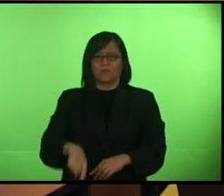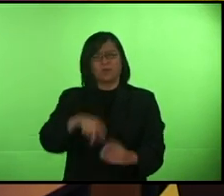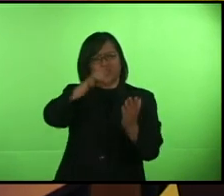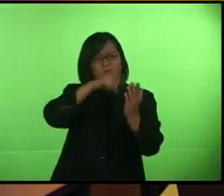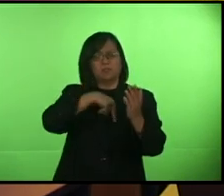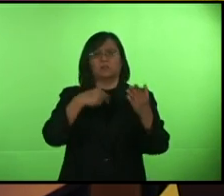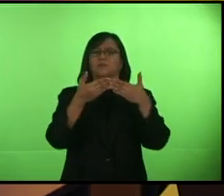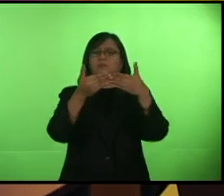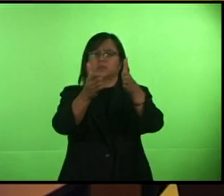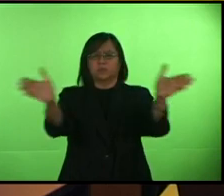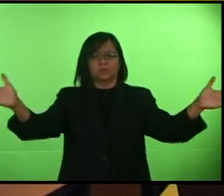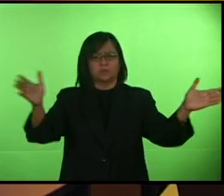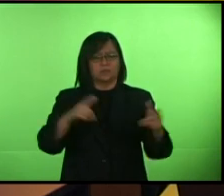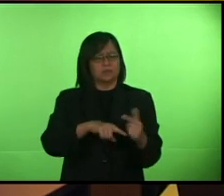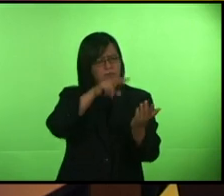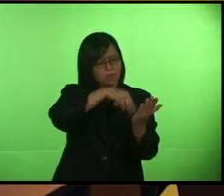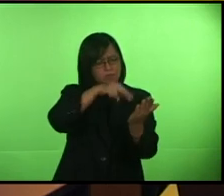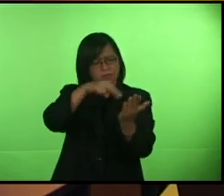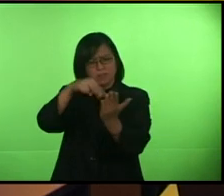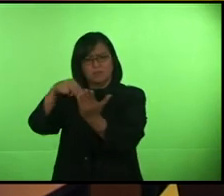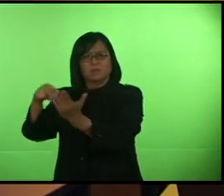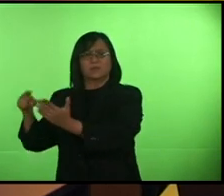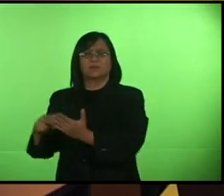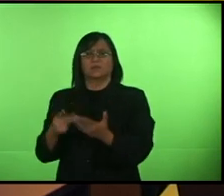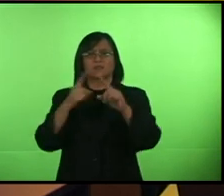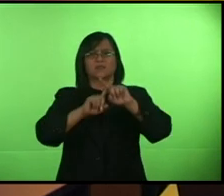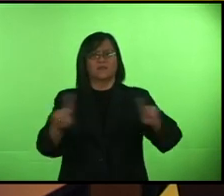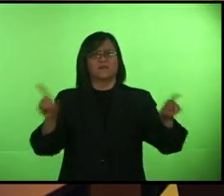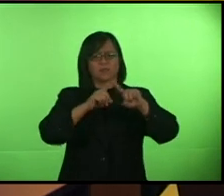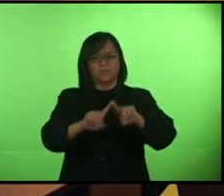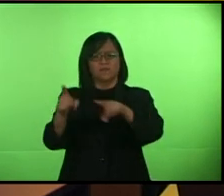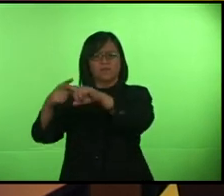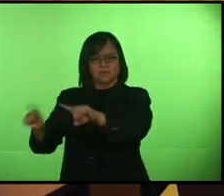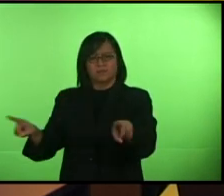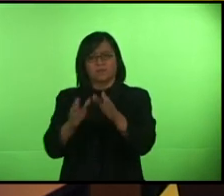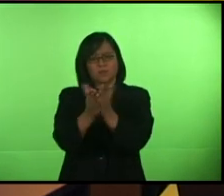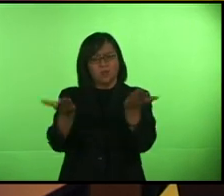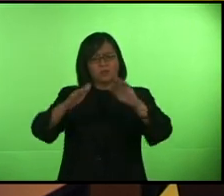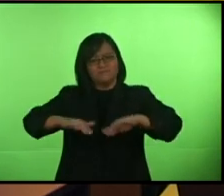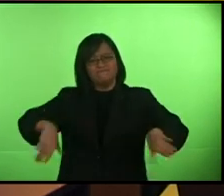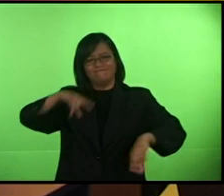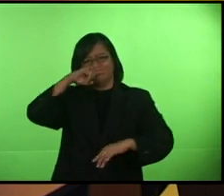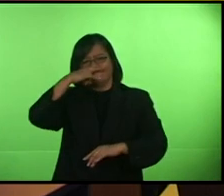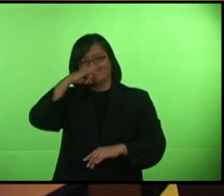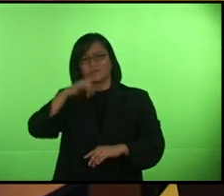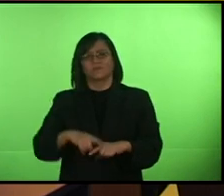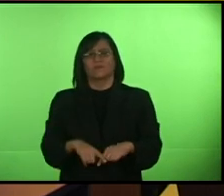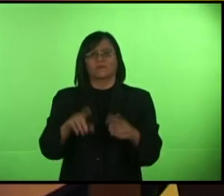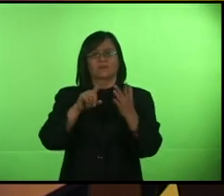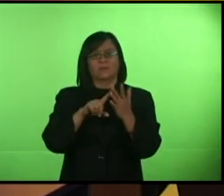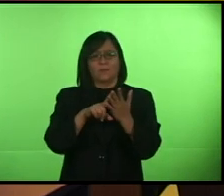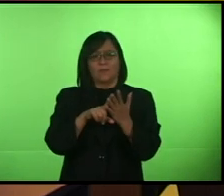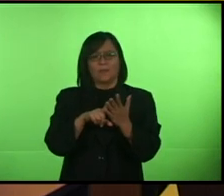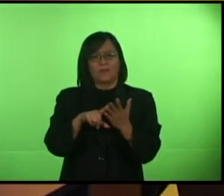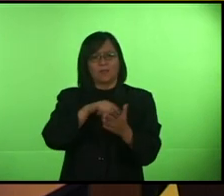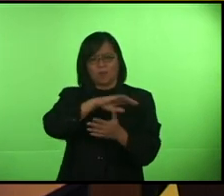Even storybooks, children's storybooks also is considered reading materials. Even the lyrics of songs also